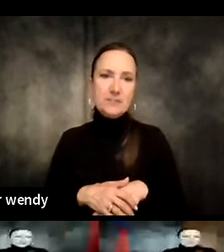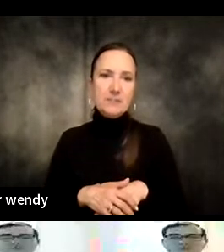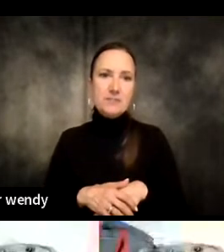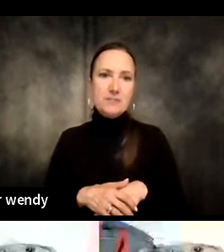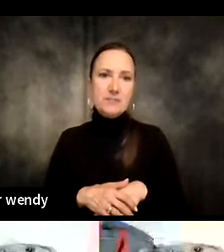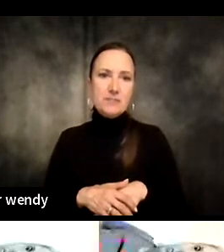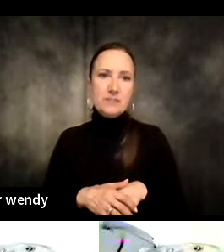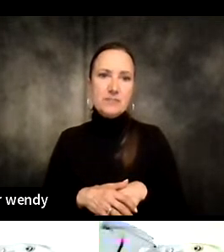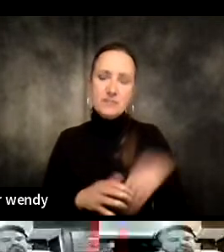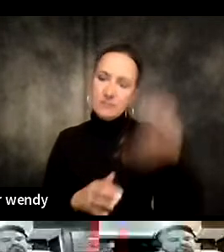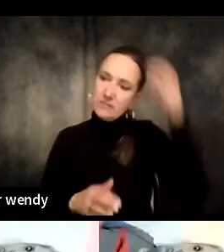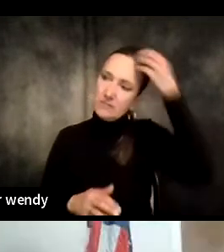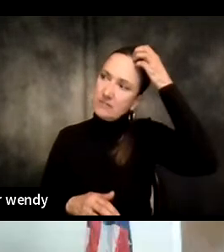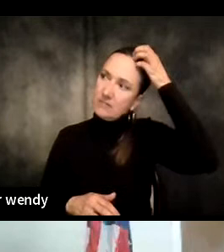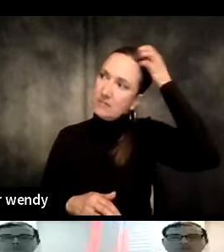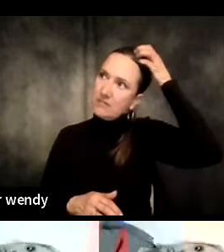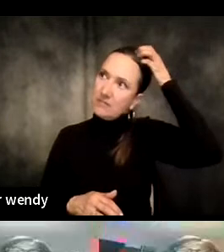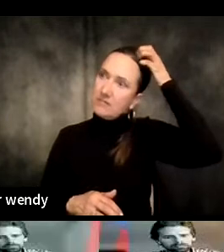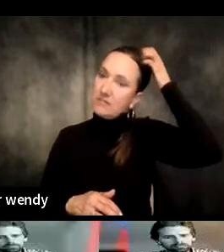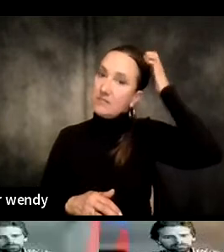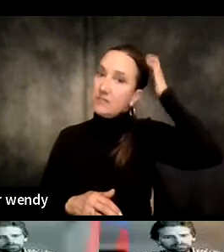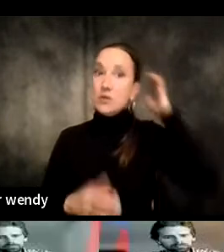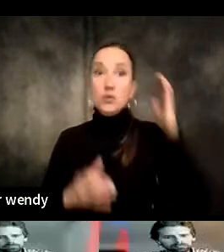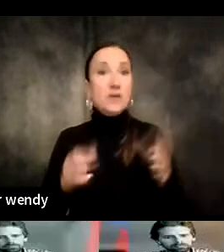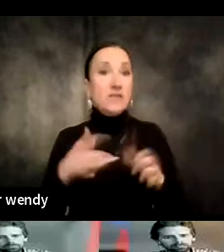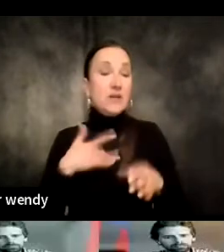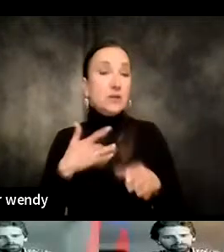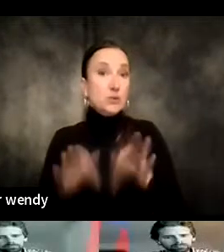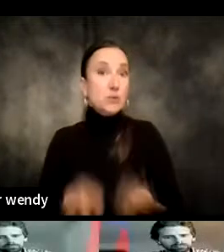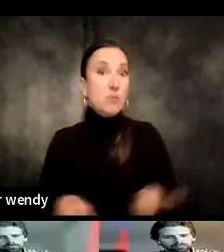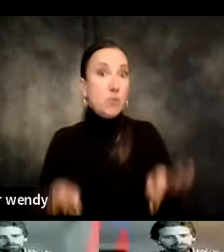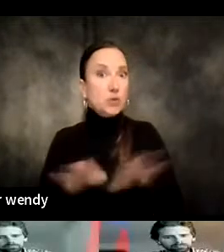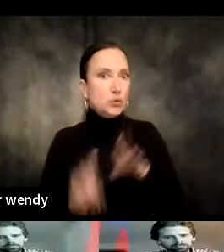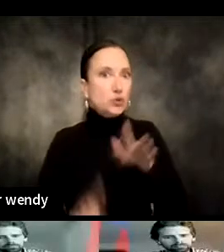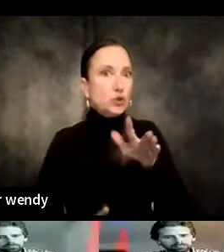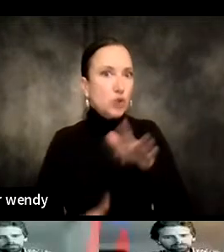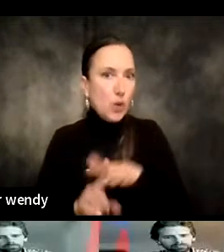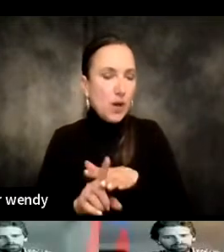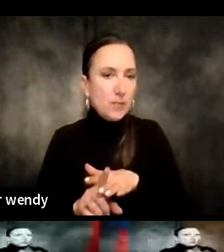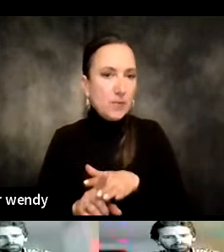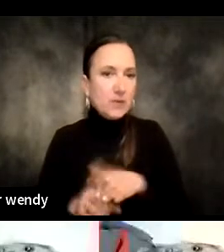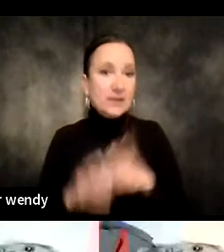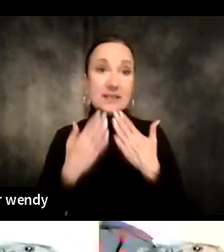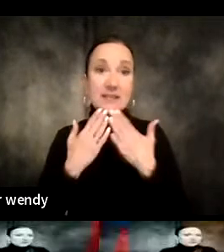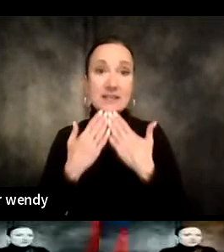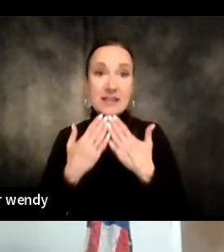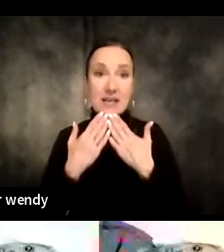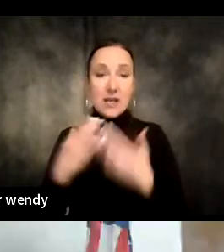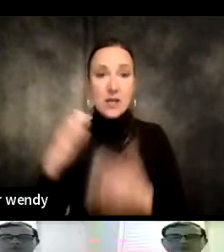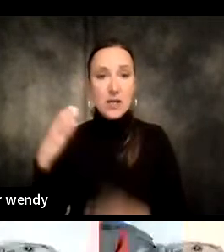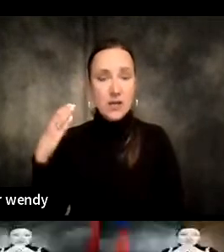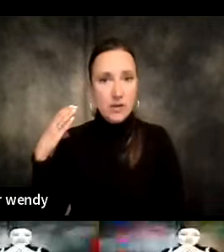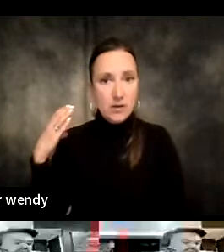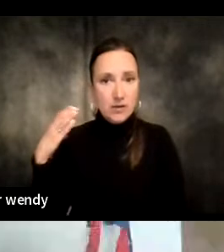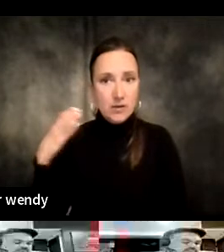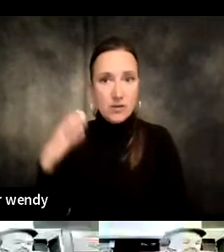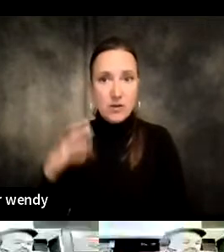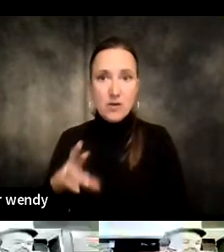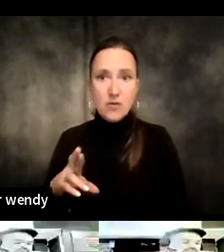want for us not to be here, so we felt it was important that we would show up. I want to thank Commissioner